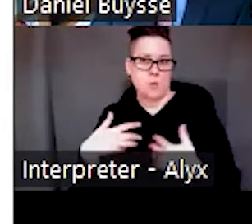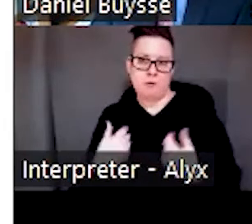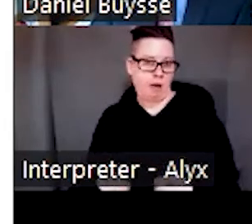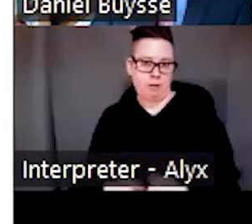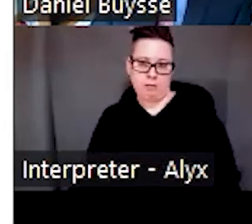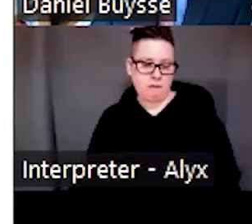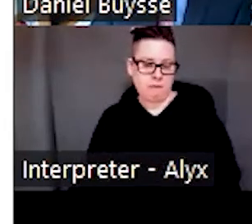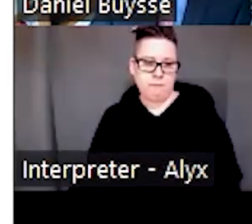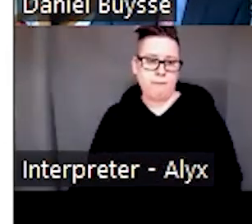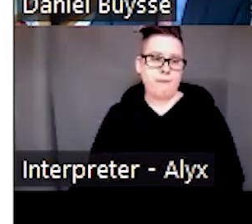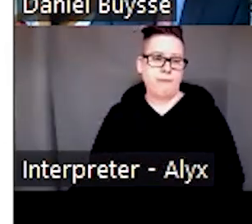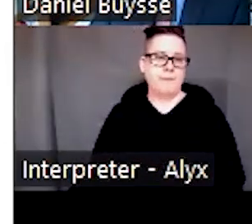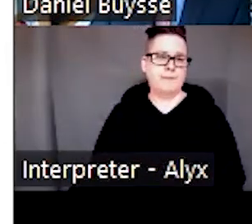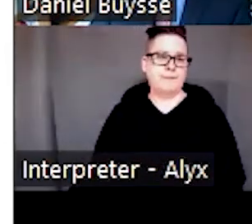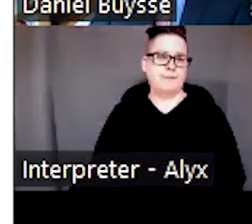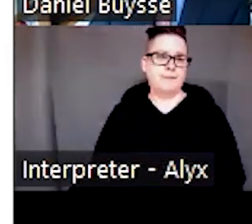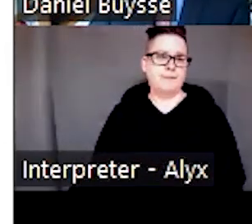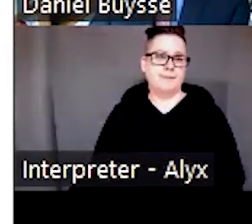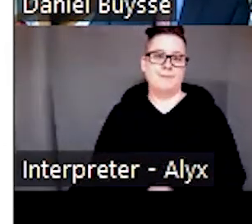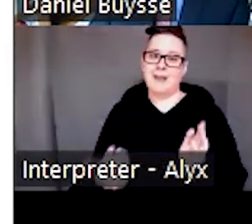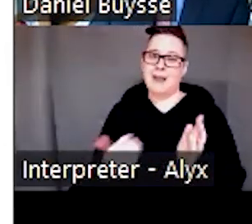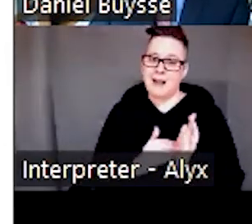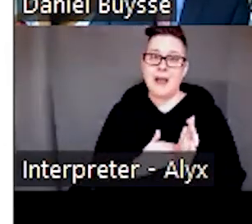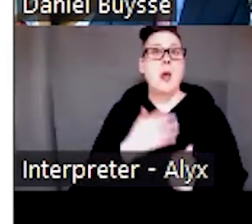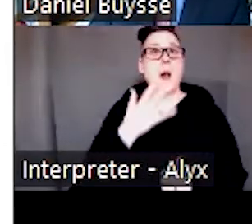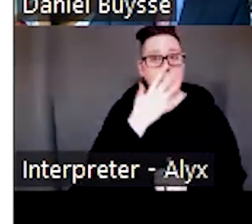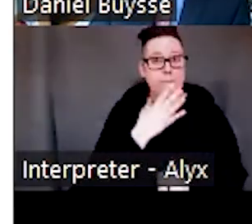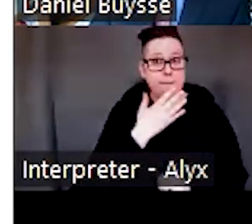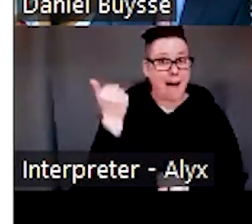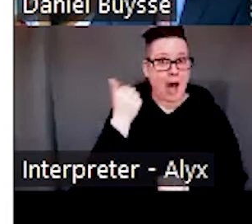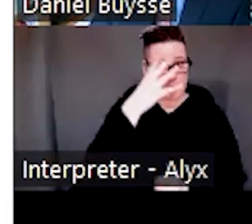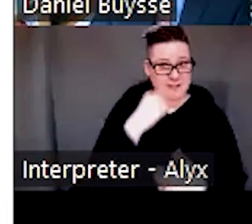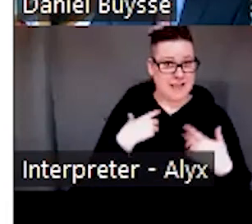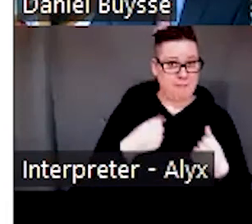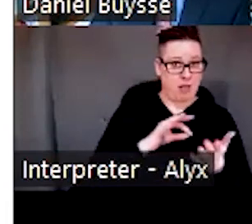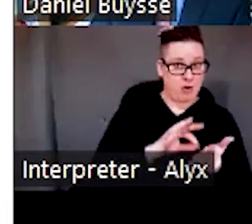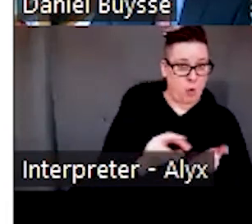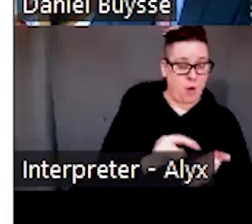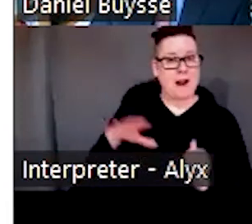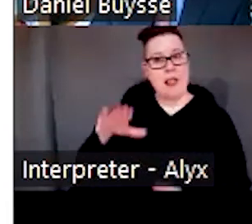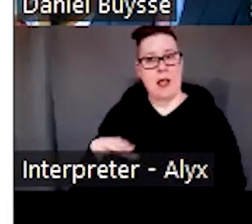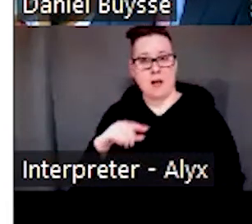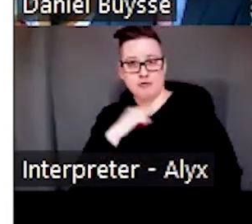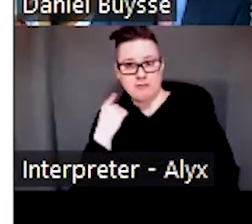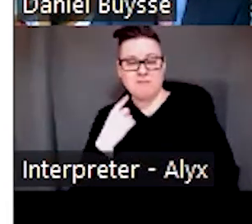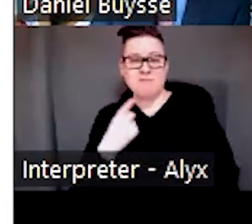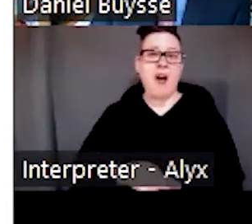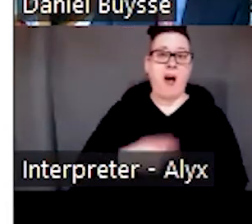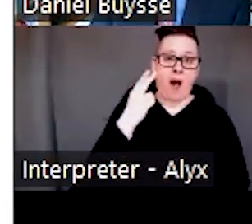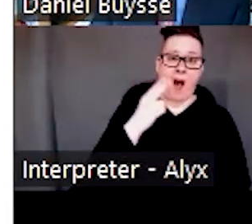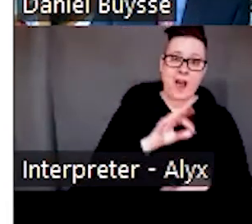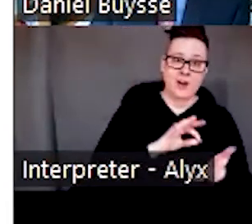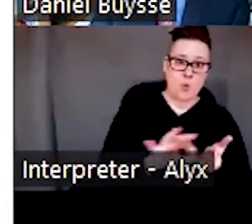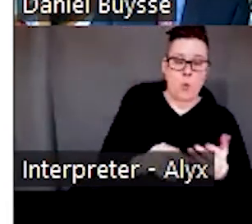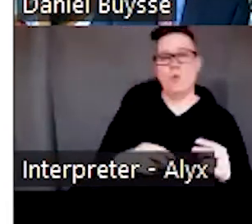the better the sleep health score, the lower the risk, the higher the score, the worse risk. So